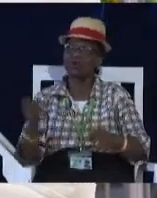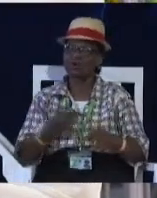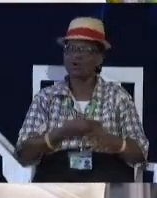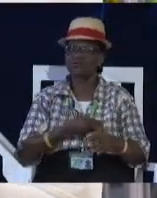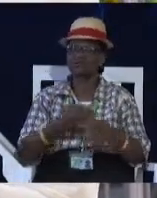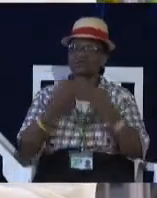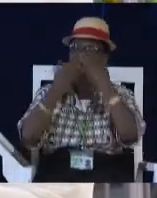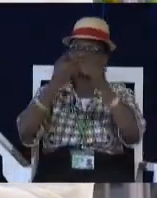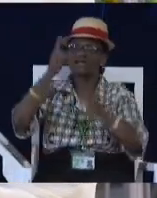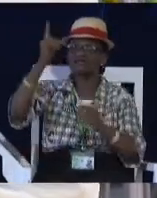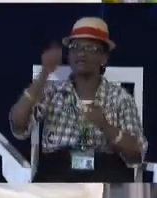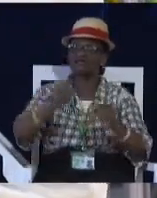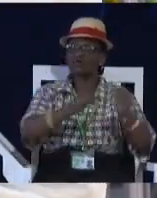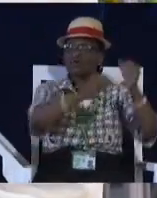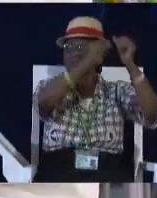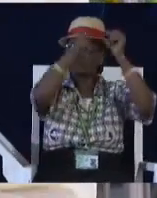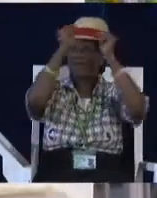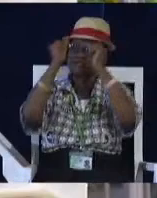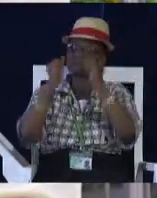Thank you, Almighty God.